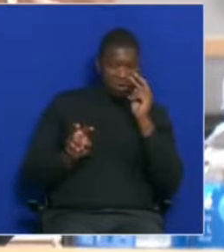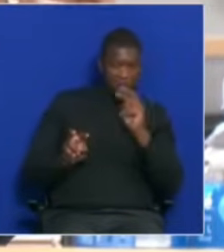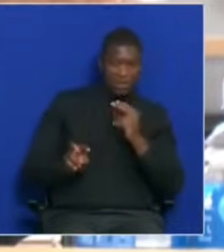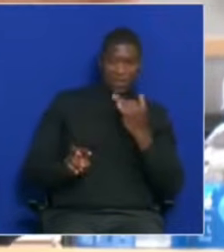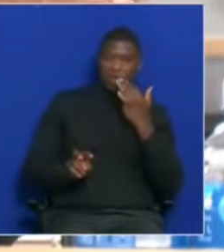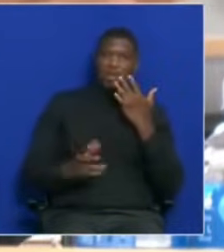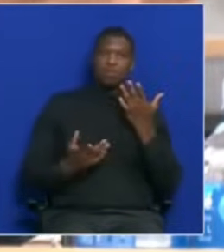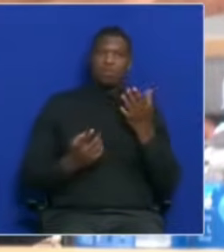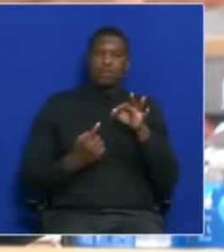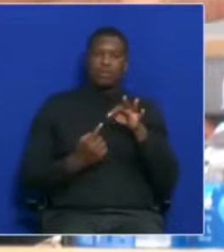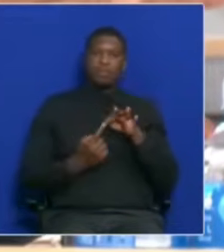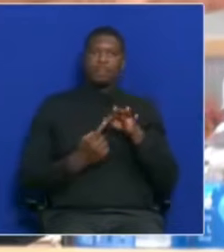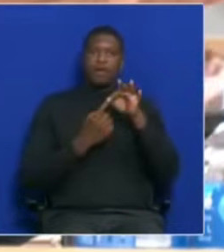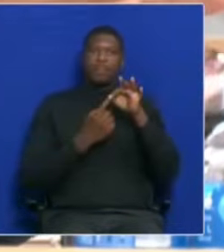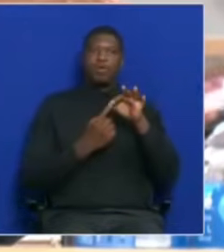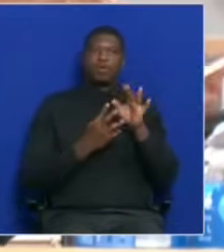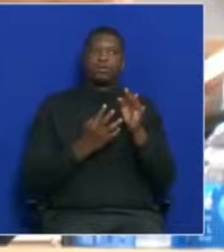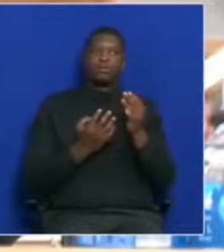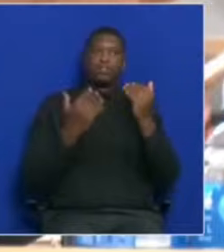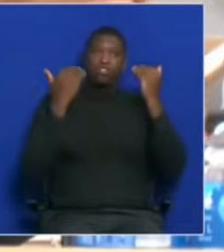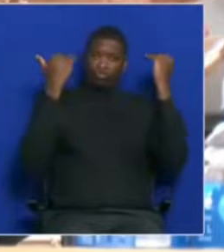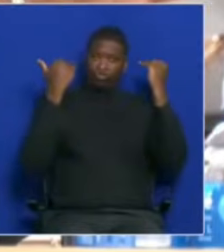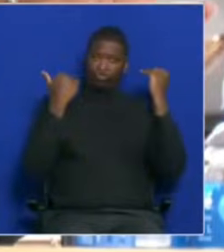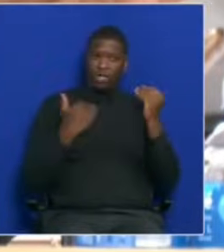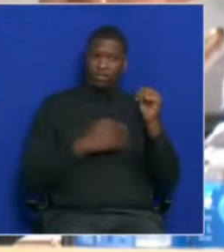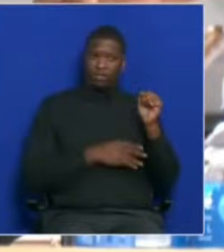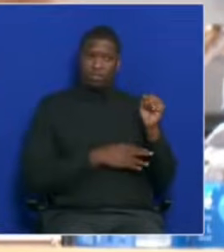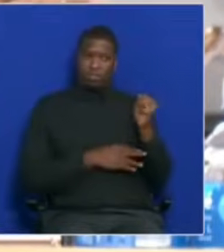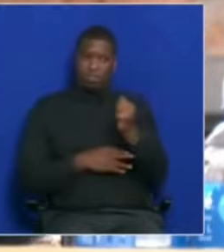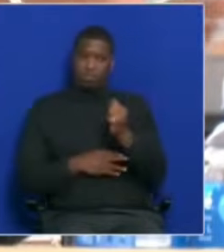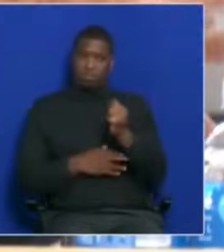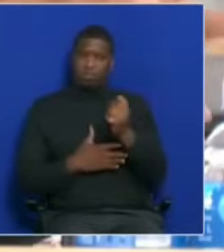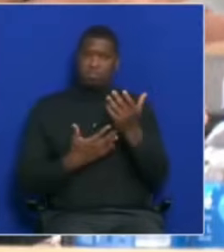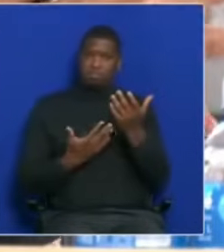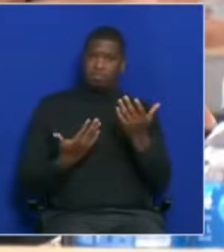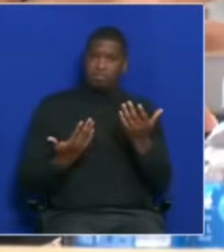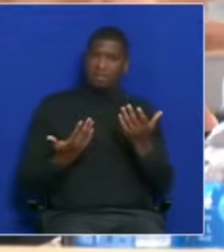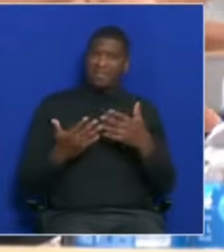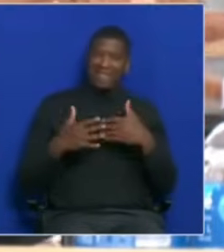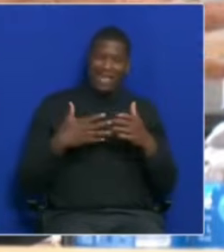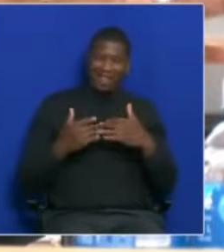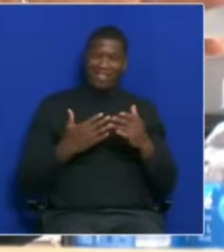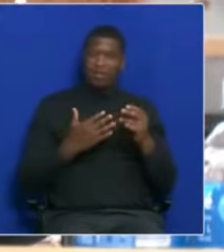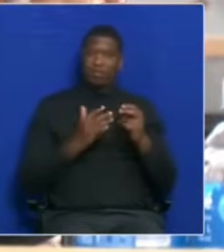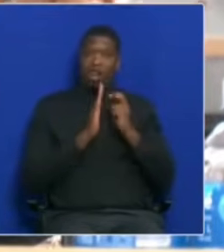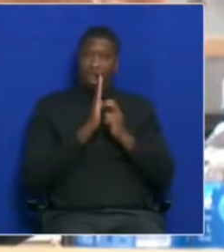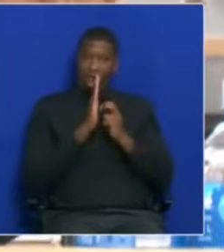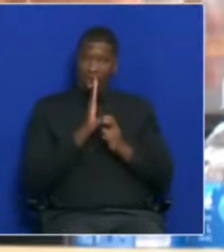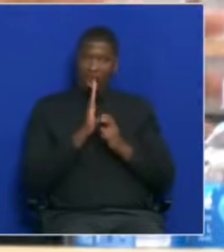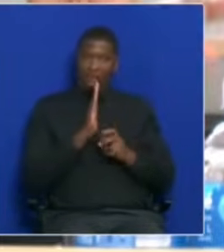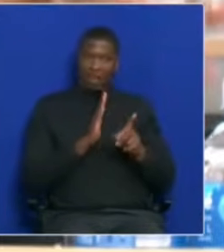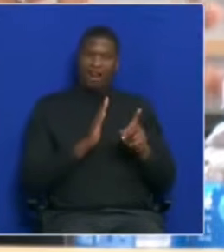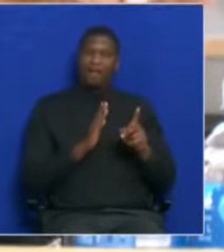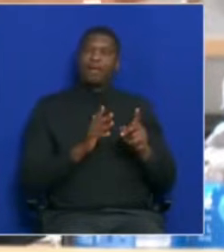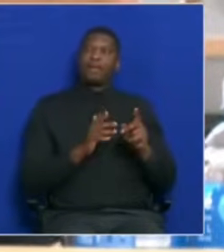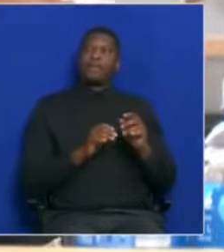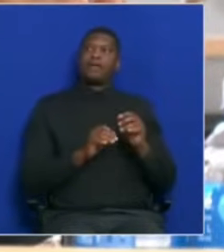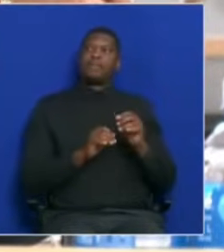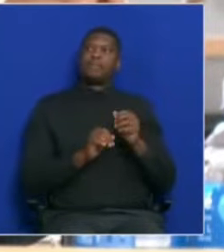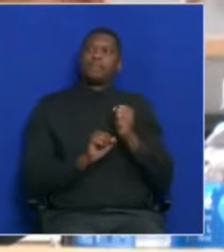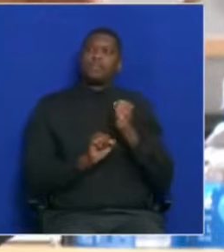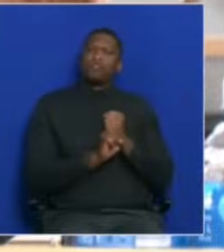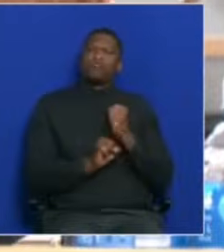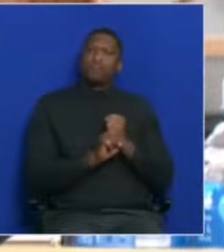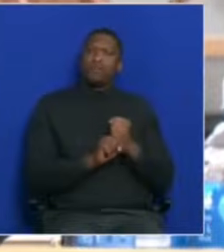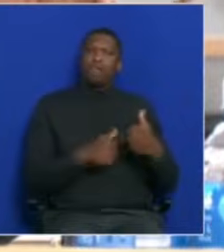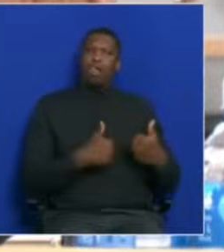judge, and whatever his terms of reference are, create a different playing field than what you had when it was